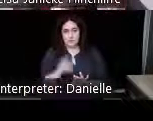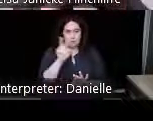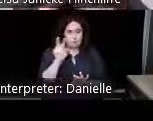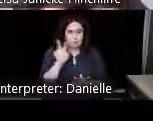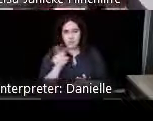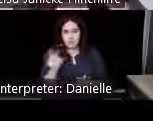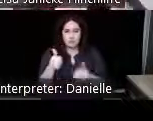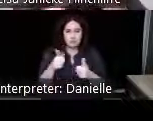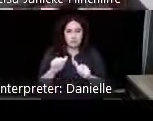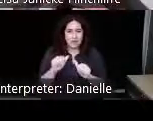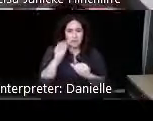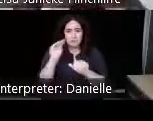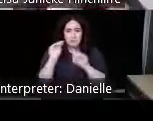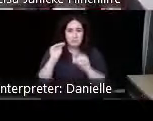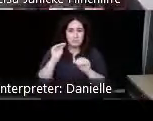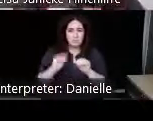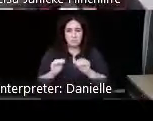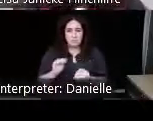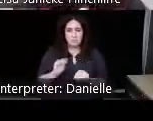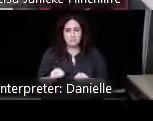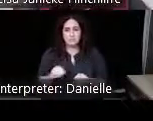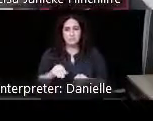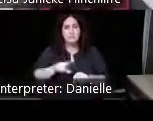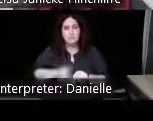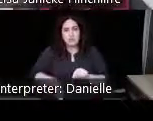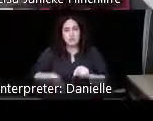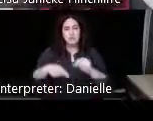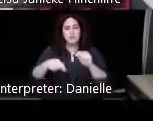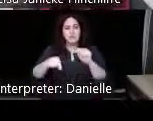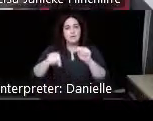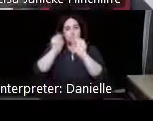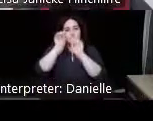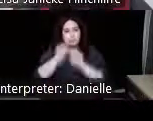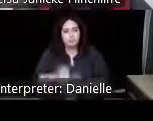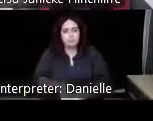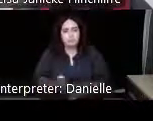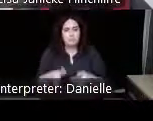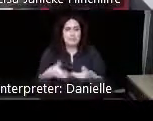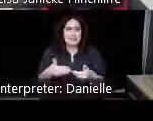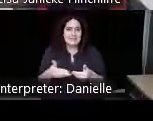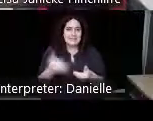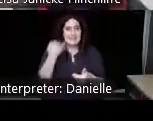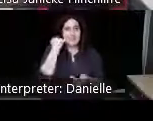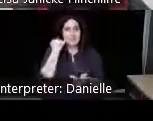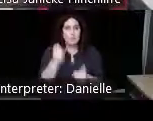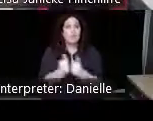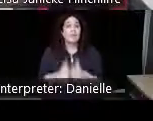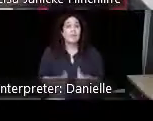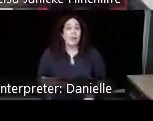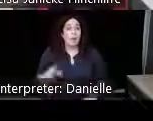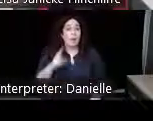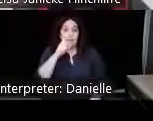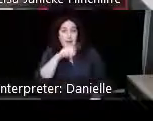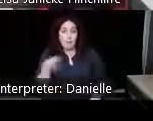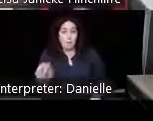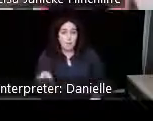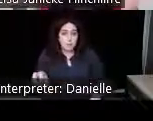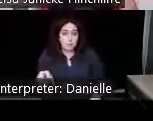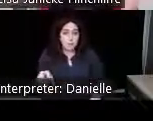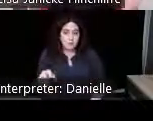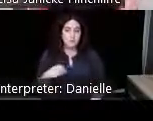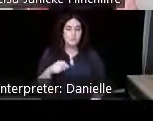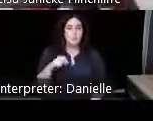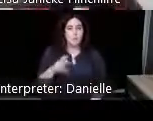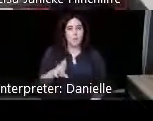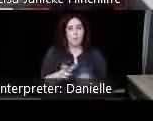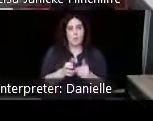trying to fill out the form. You just couldn't move through it unless you had the ability to use a mouse or to read